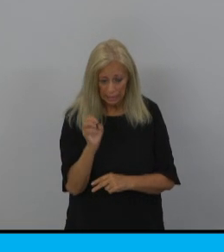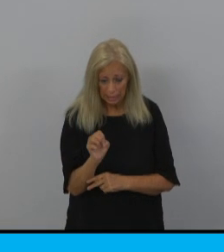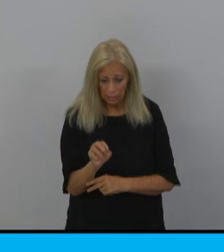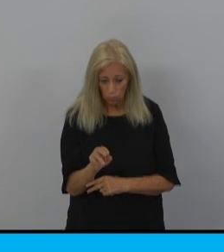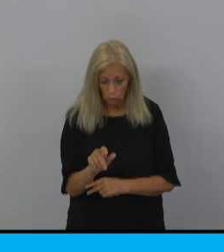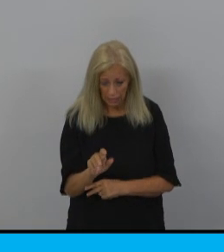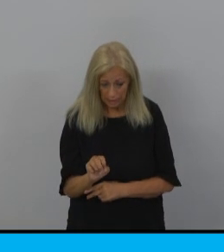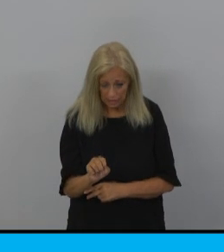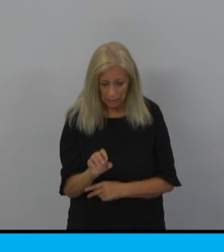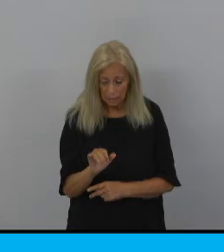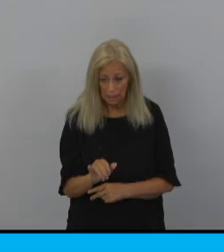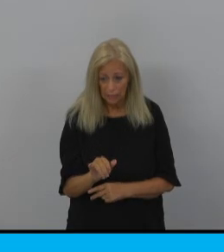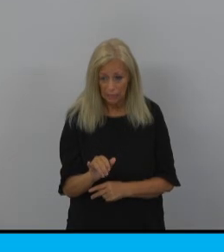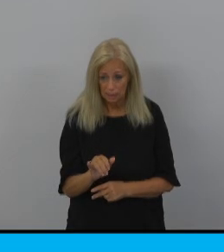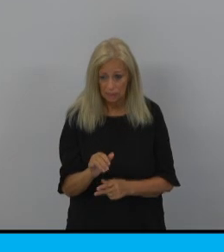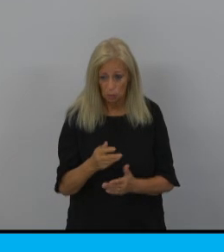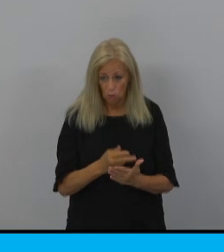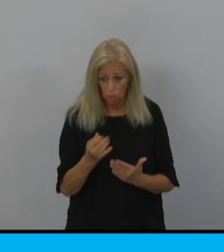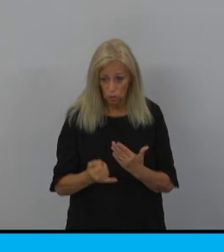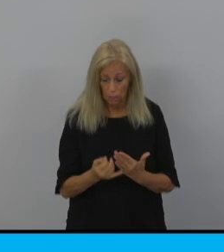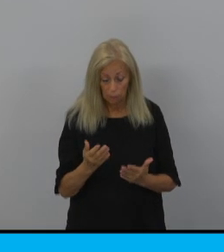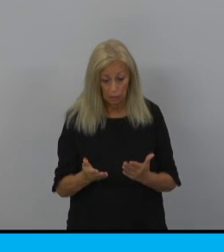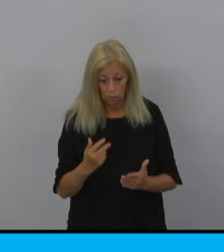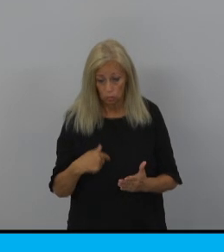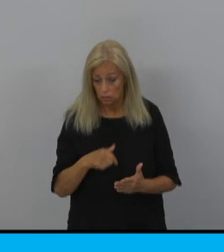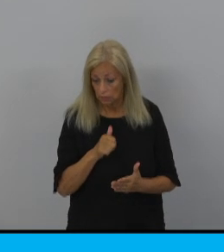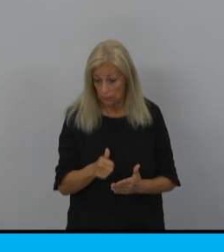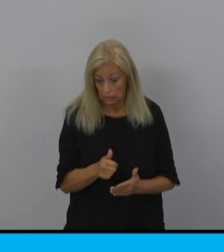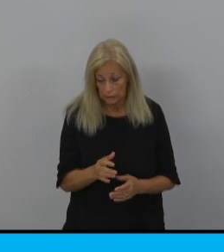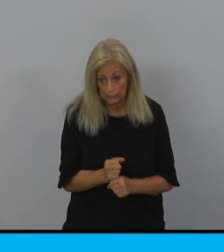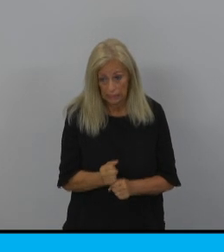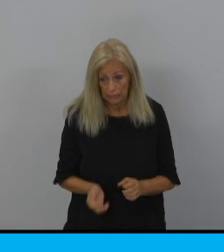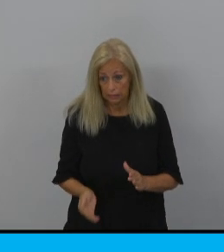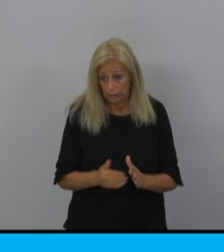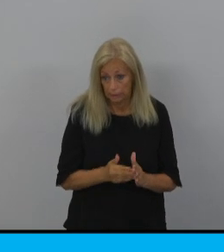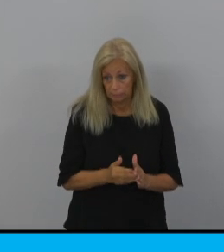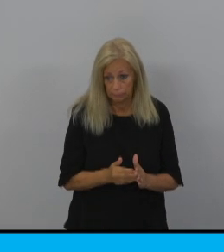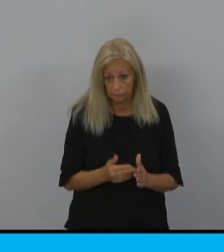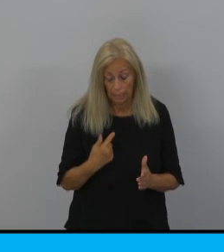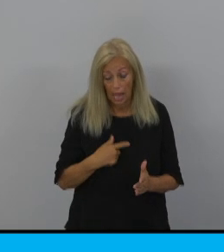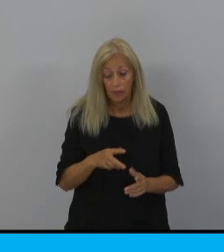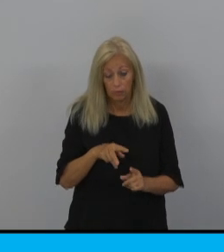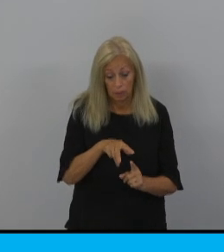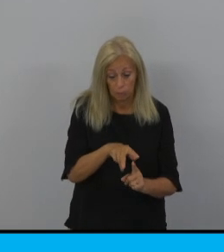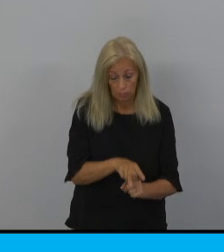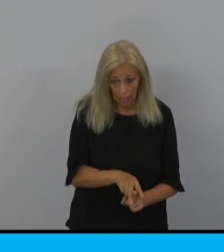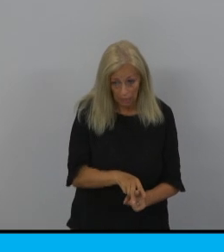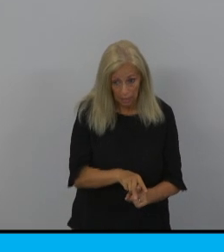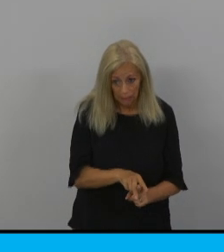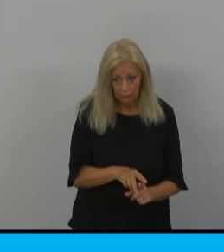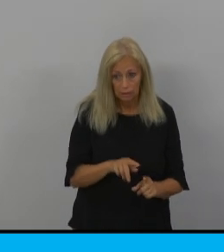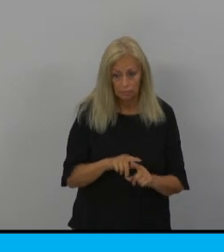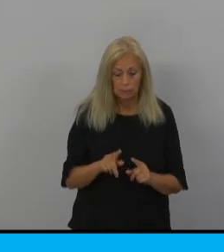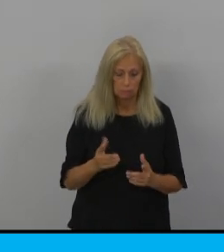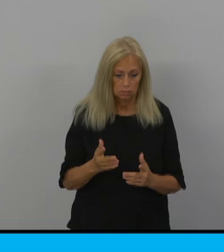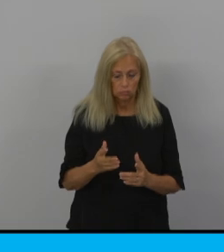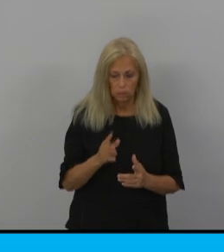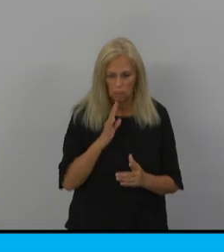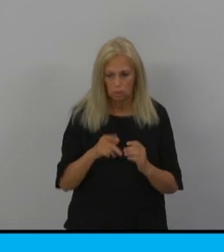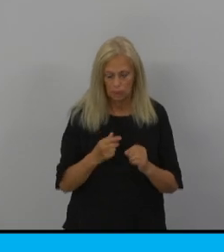that we had this year that we may or may not get again, depending on applying for them. And then again, we talked about that